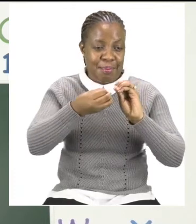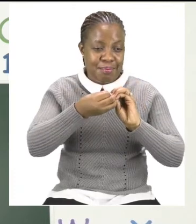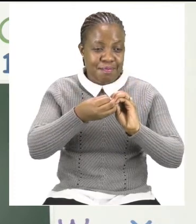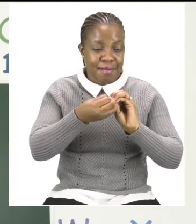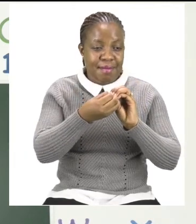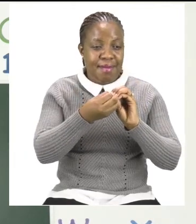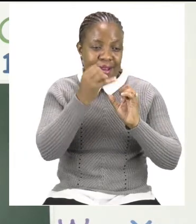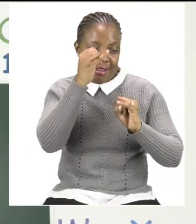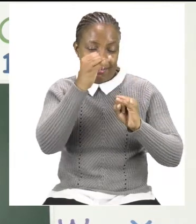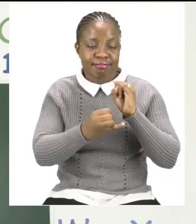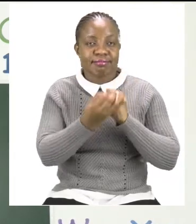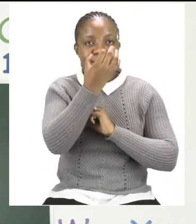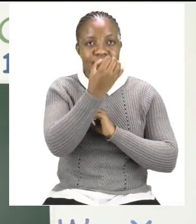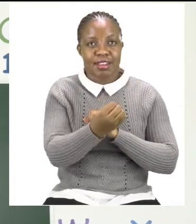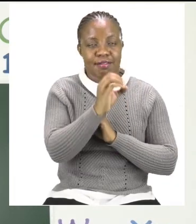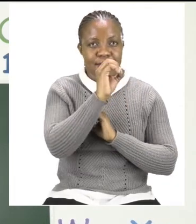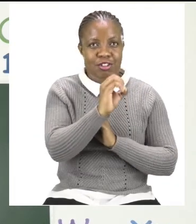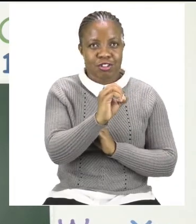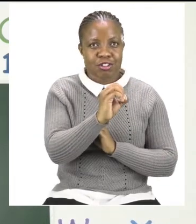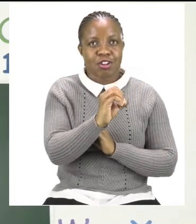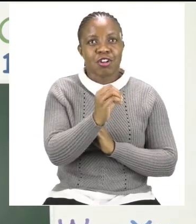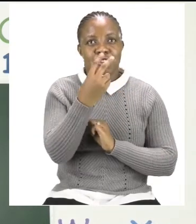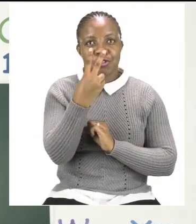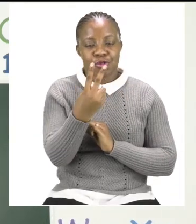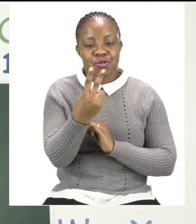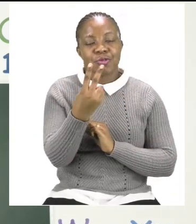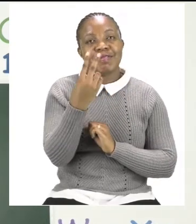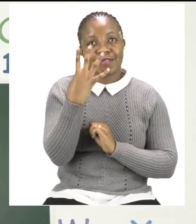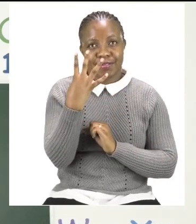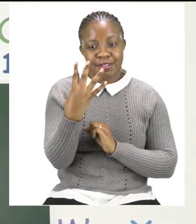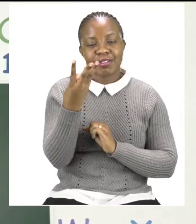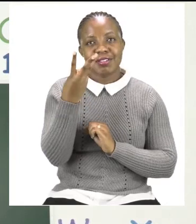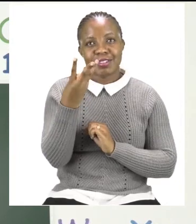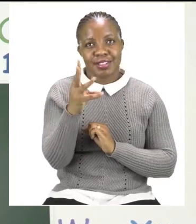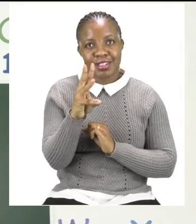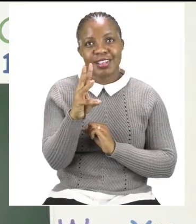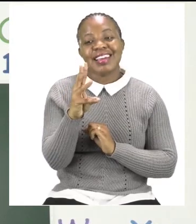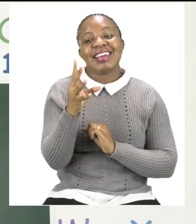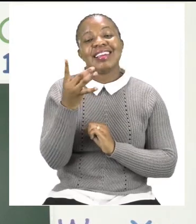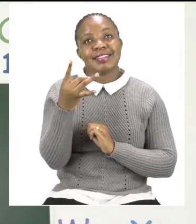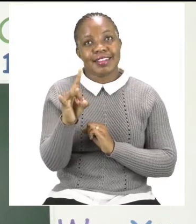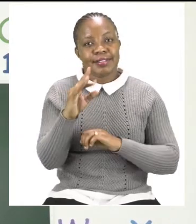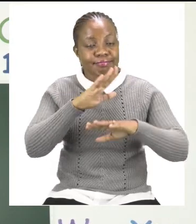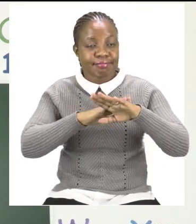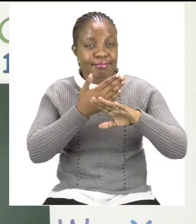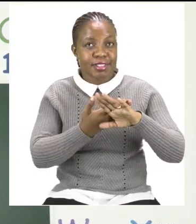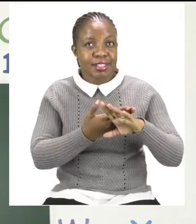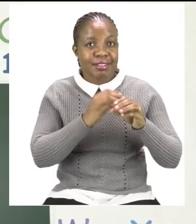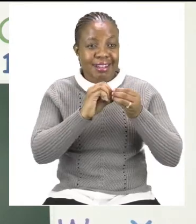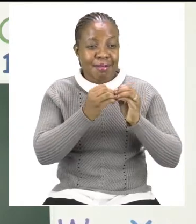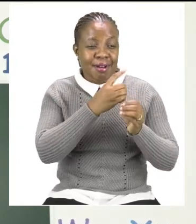an even number. For example, the number 14. Now we know the